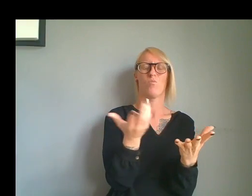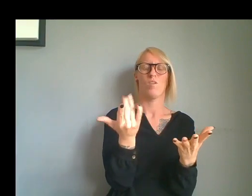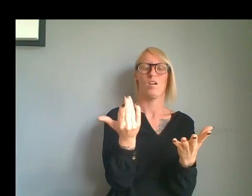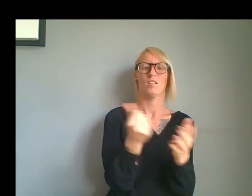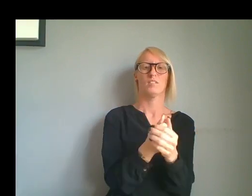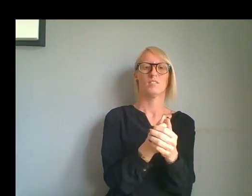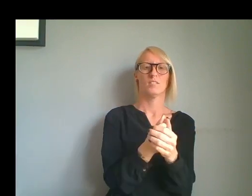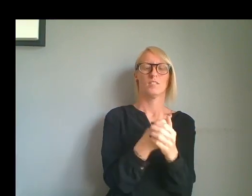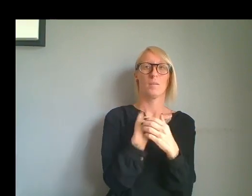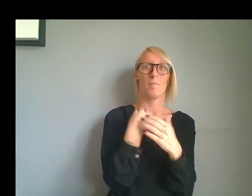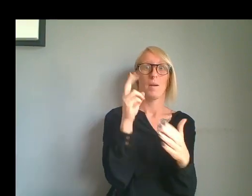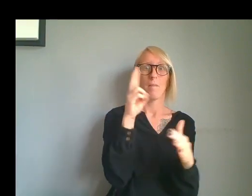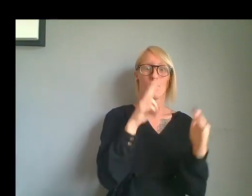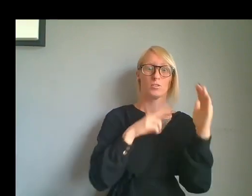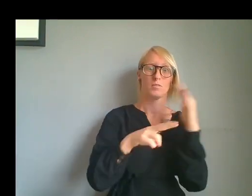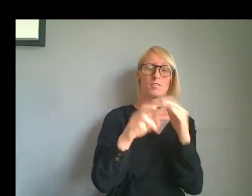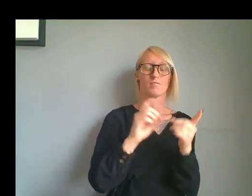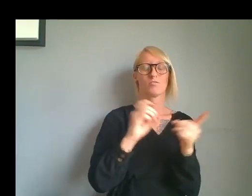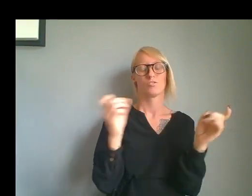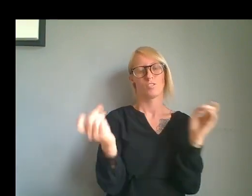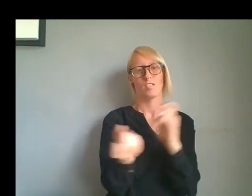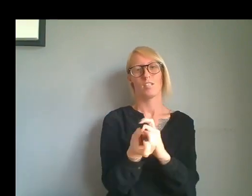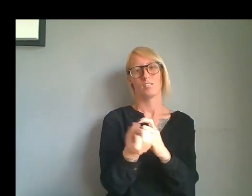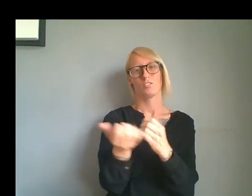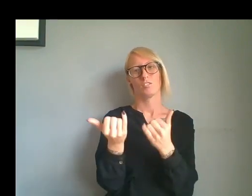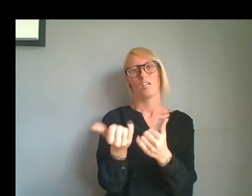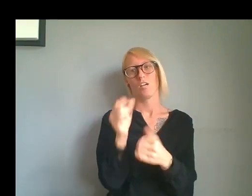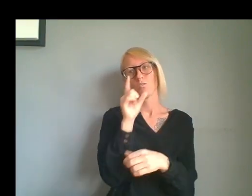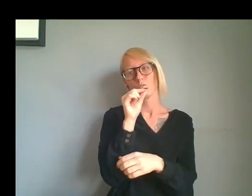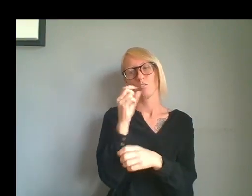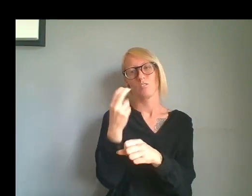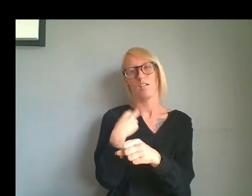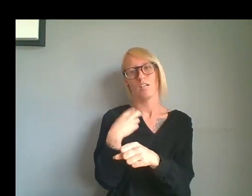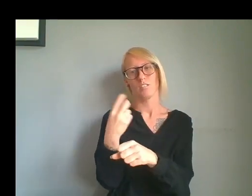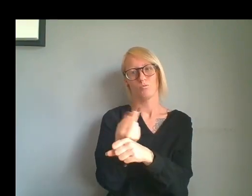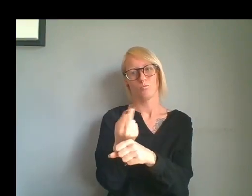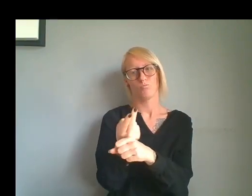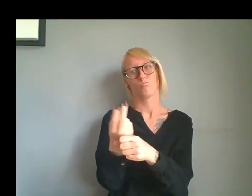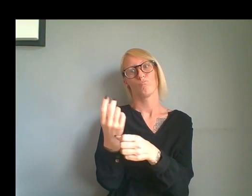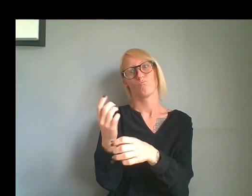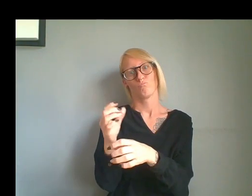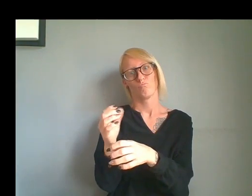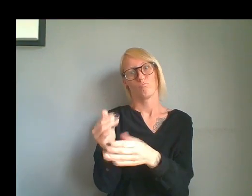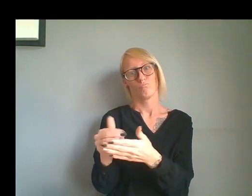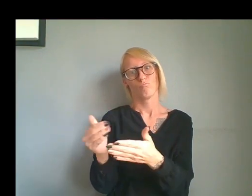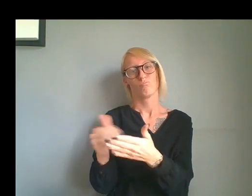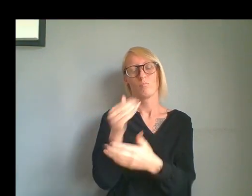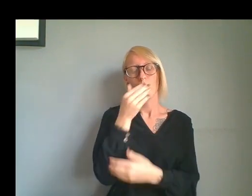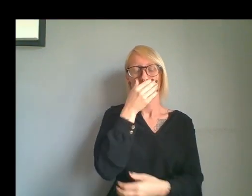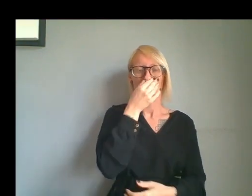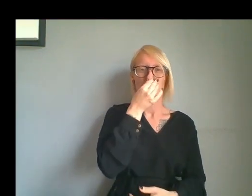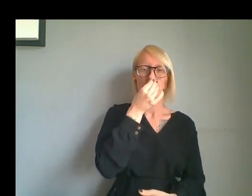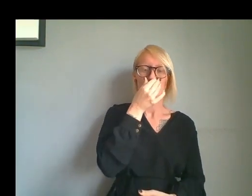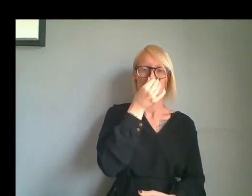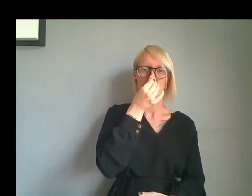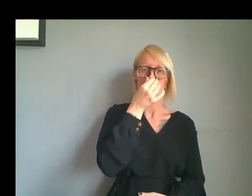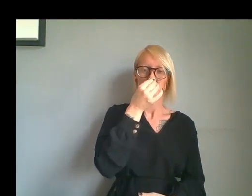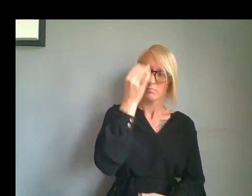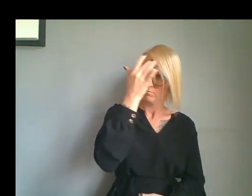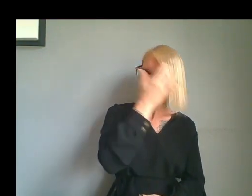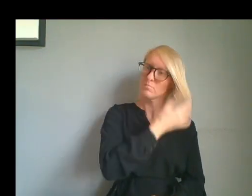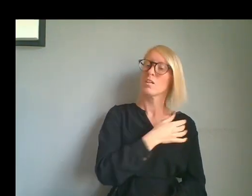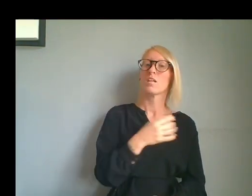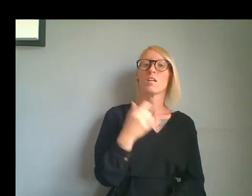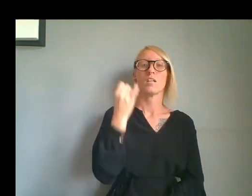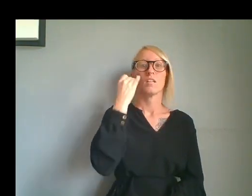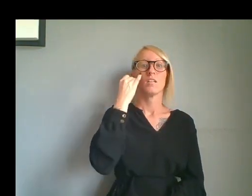And my perspective obviously has changed since I use it now pretty regularly. But for those of you who aren't familiar with it, this is your